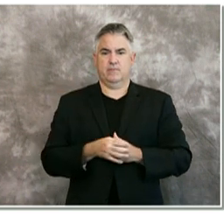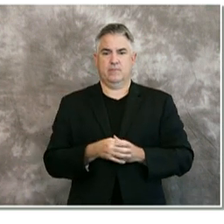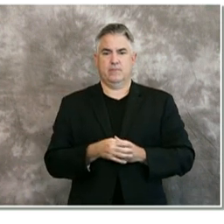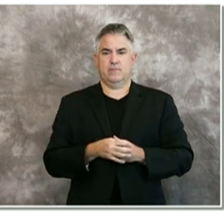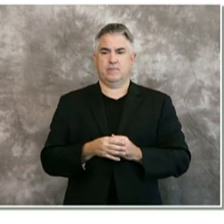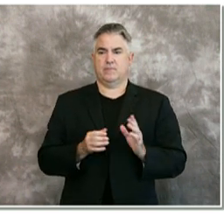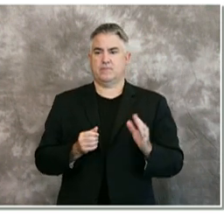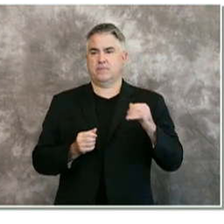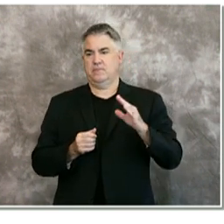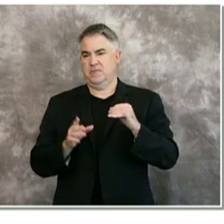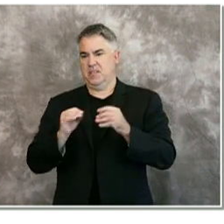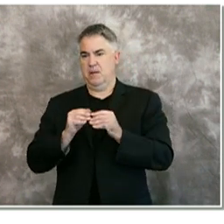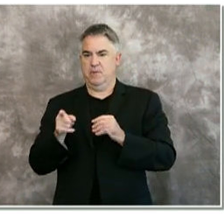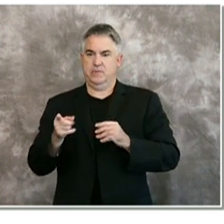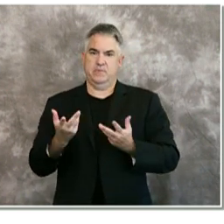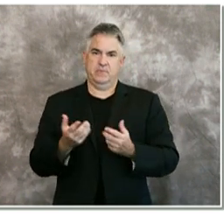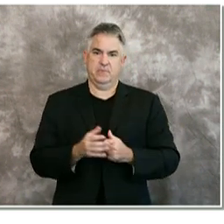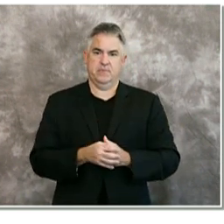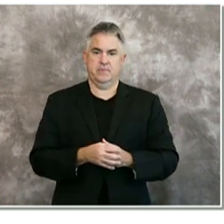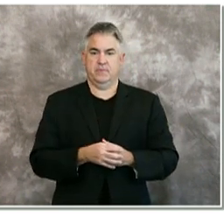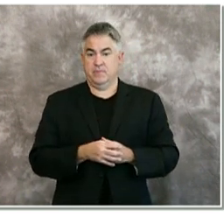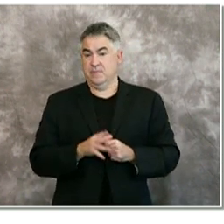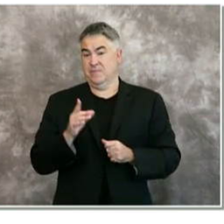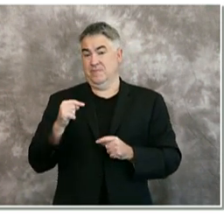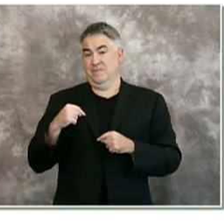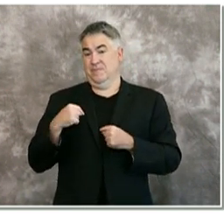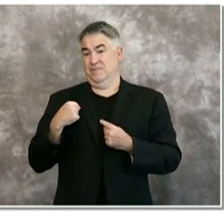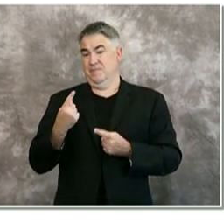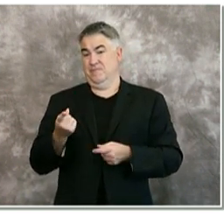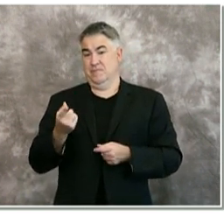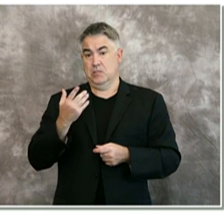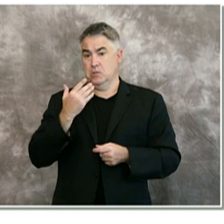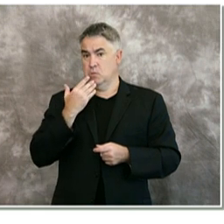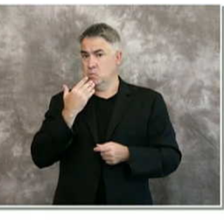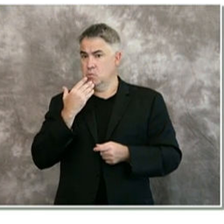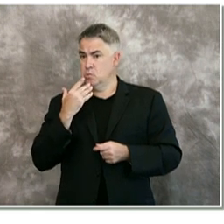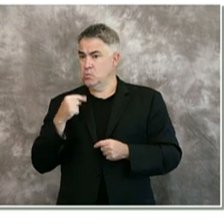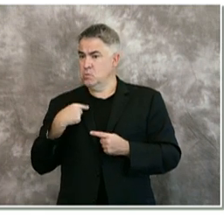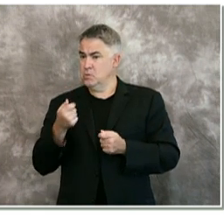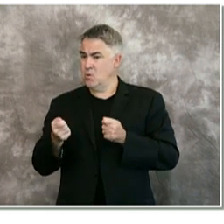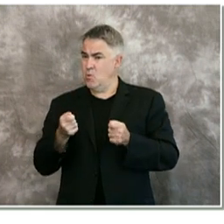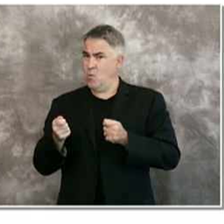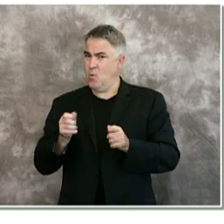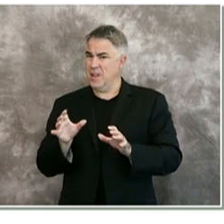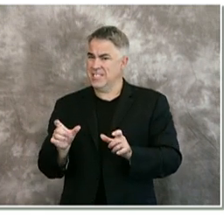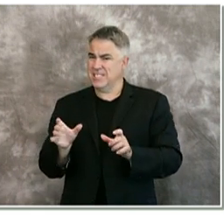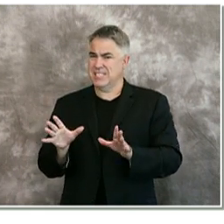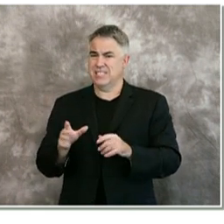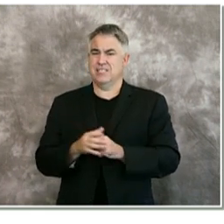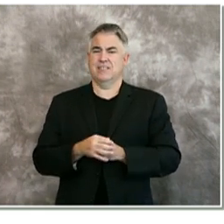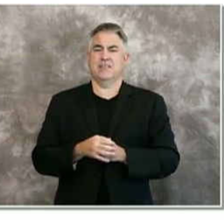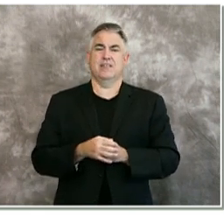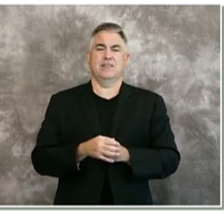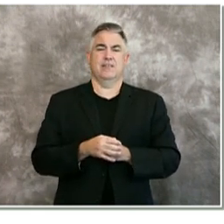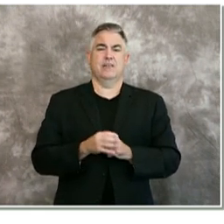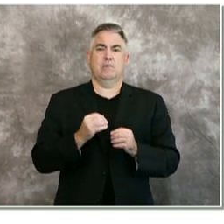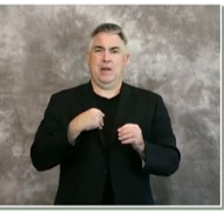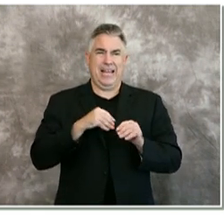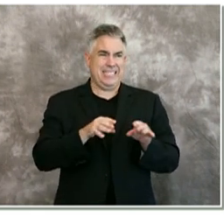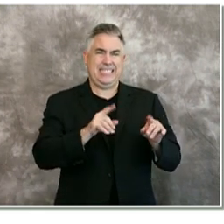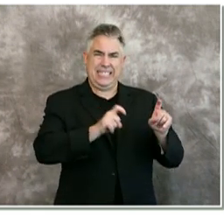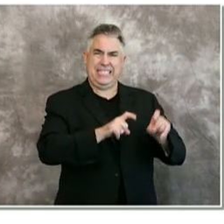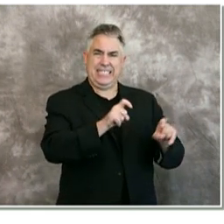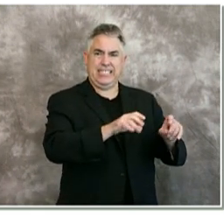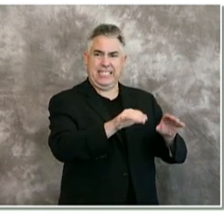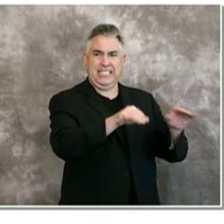shows our test, and we've been doing very well with tests performed throughout the community